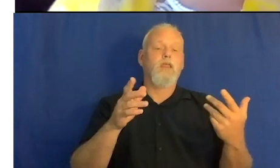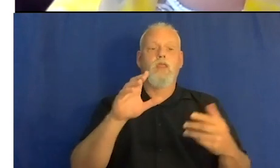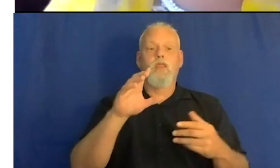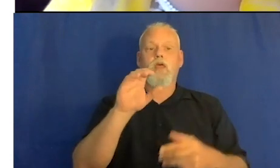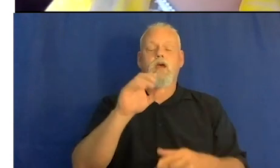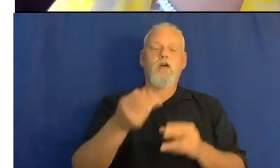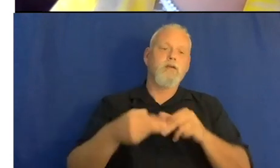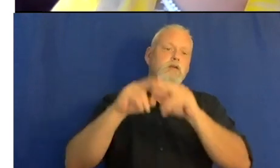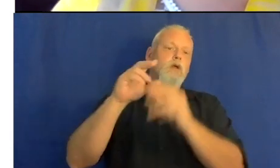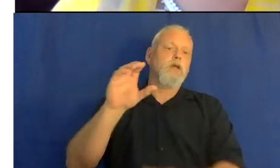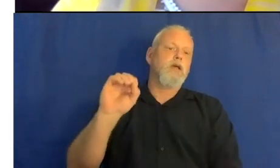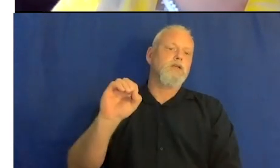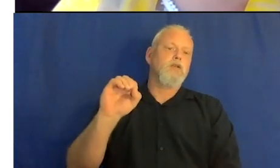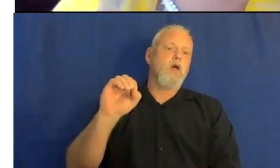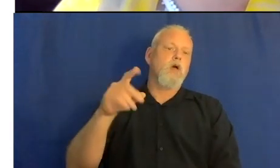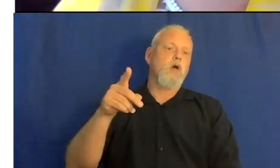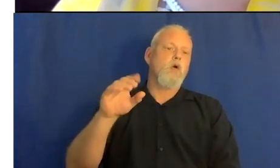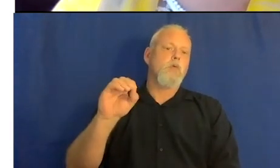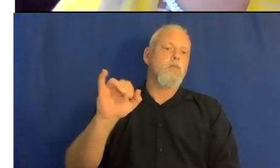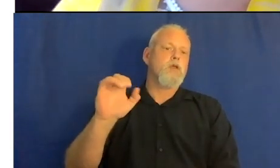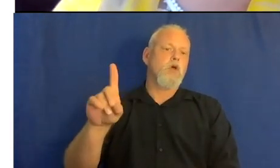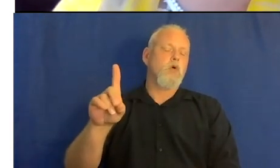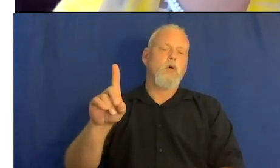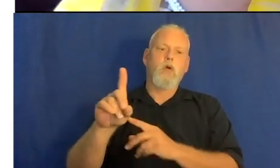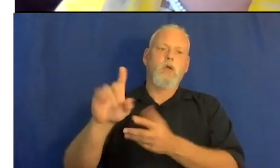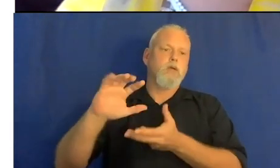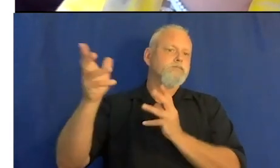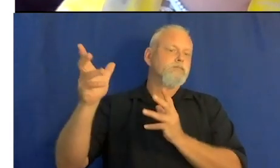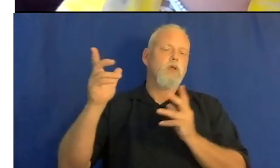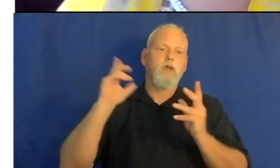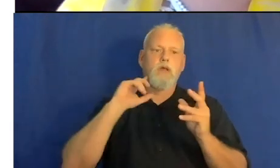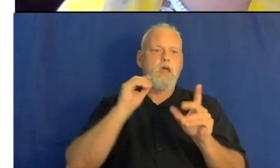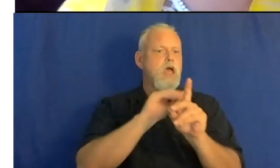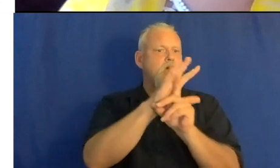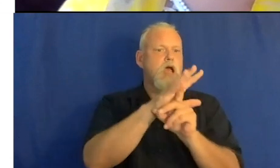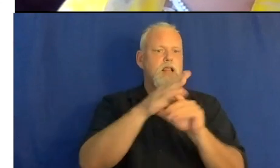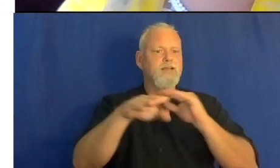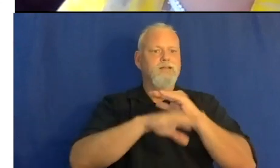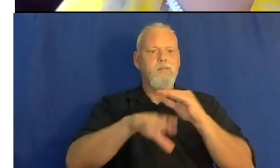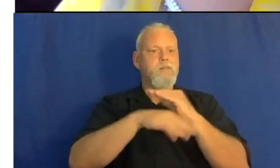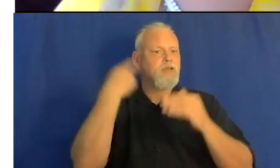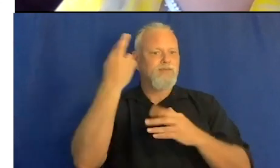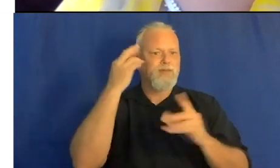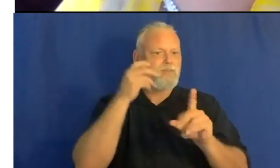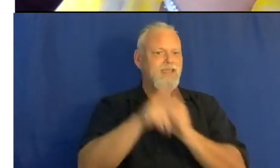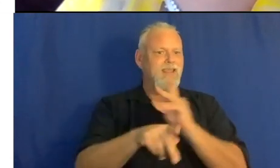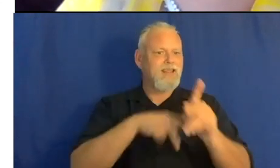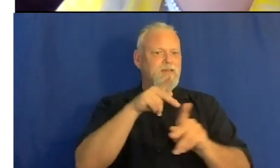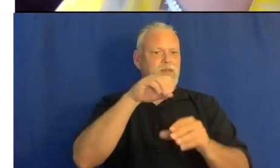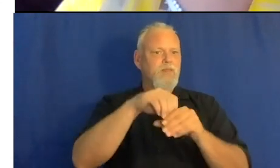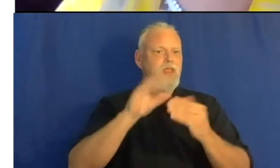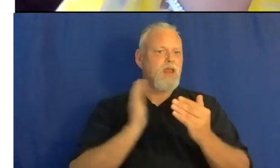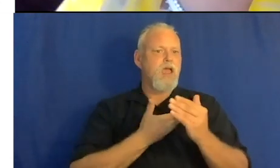of the opioid crisis highlight root causes that have been killing people in our community for